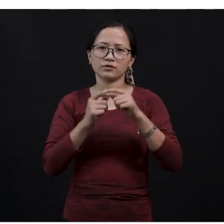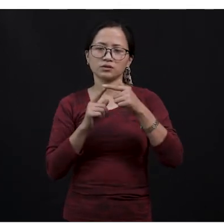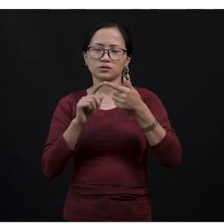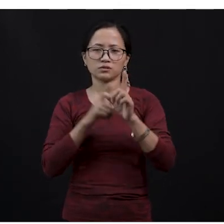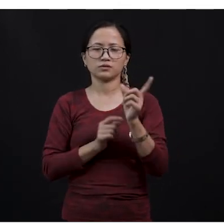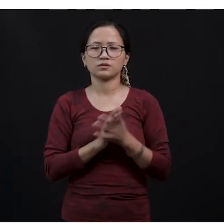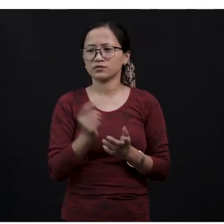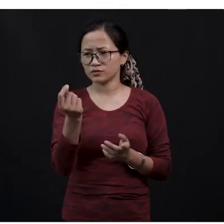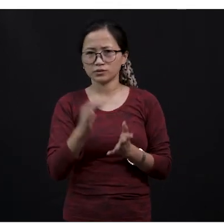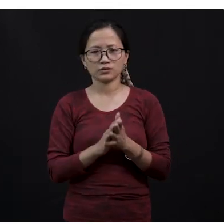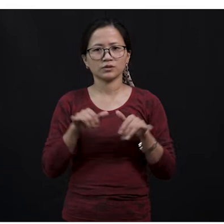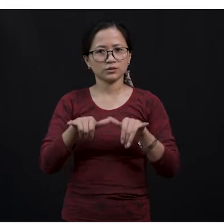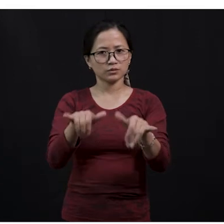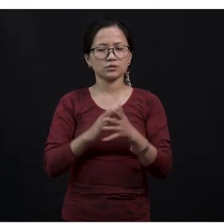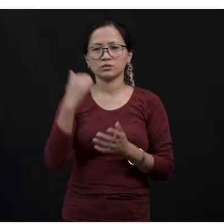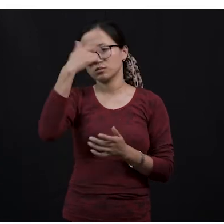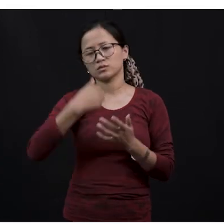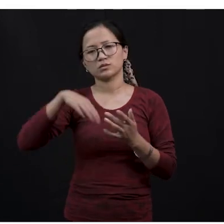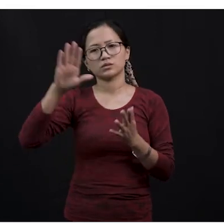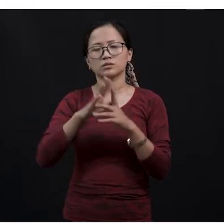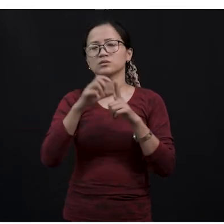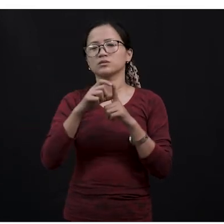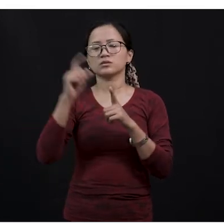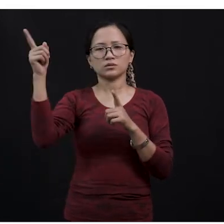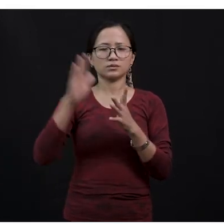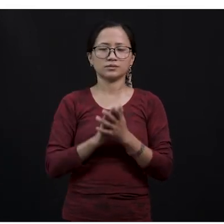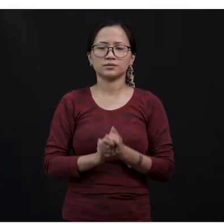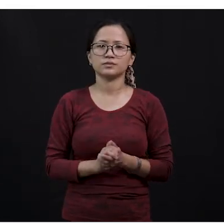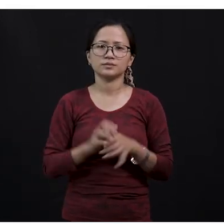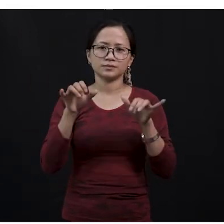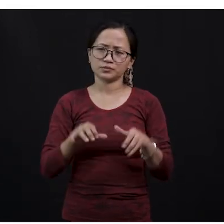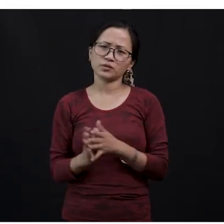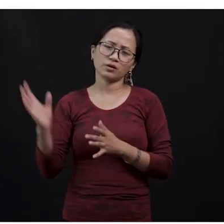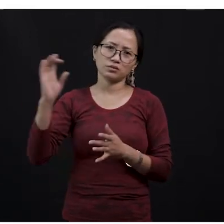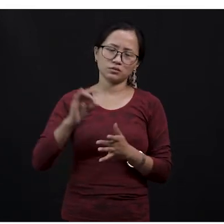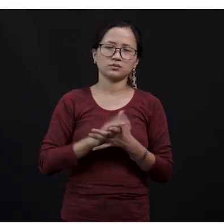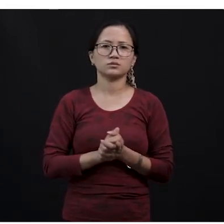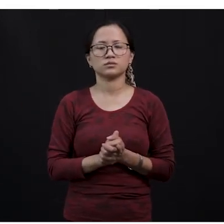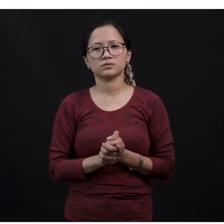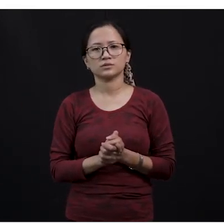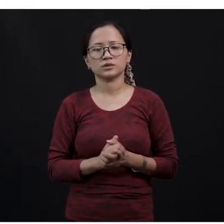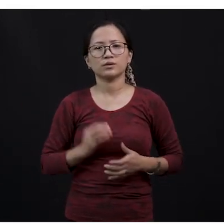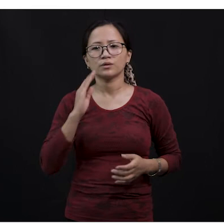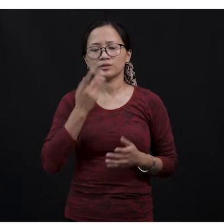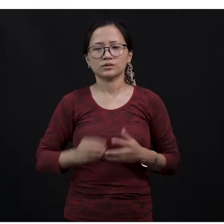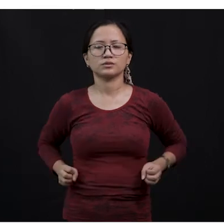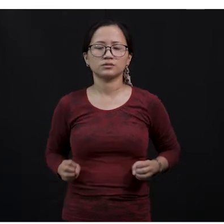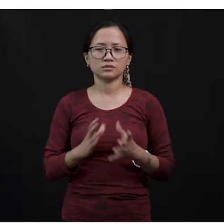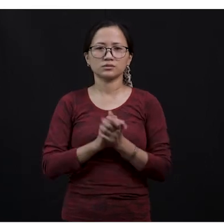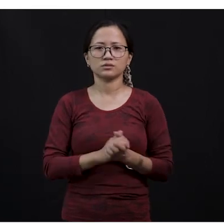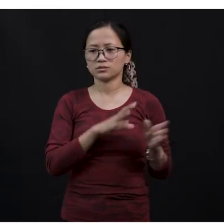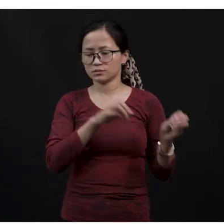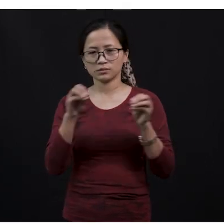only few remained who went to Delhi and settled all over again. Now, when he starts saying that you